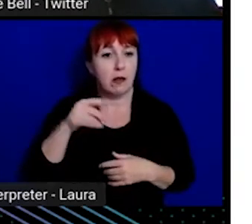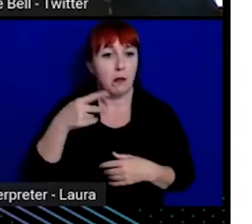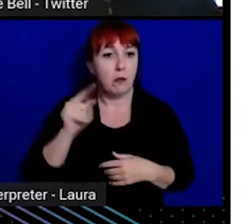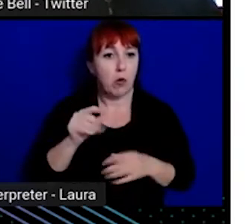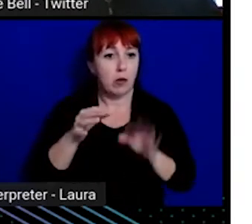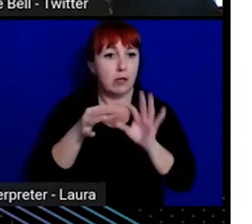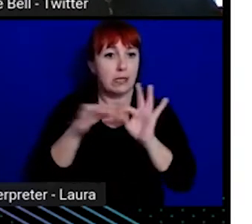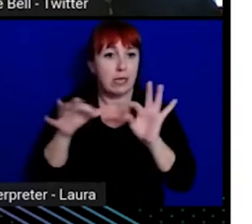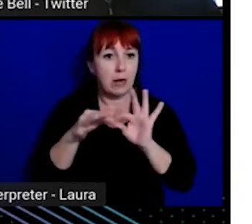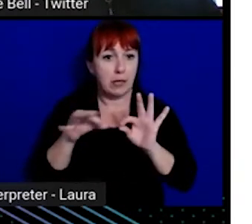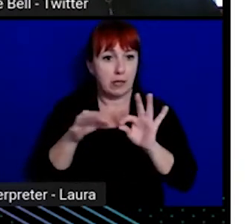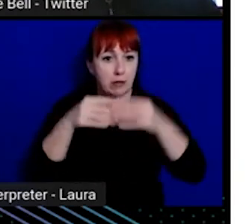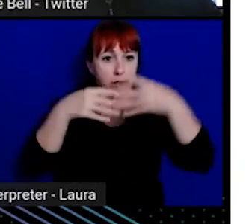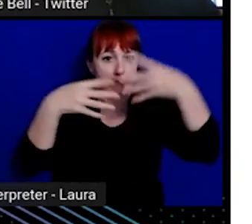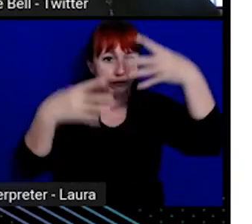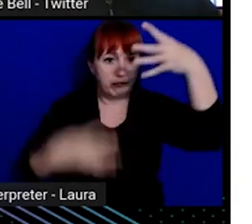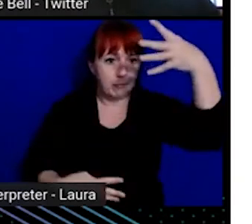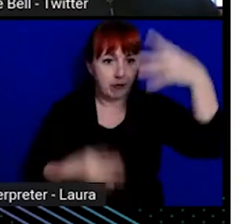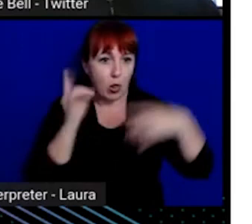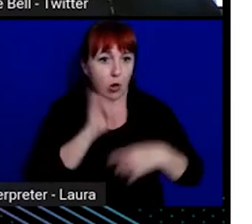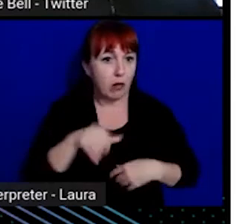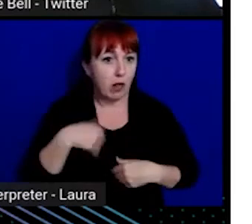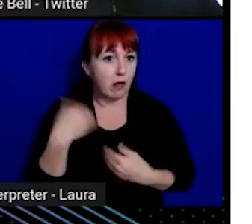which all look something like this.